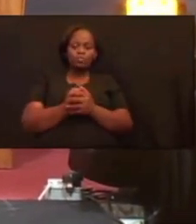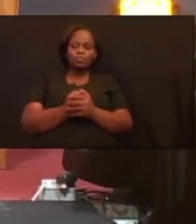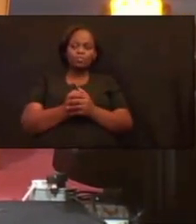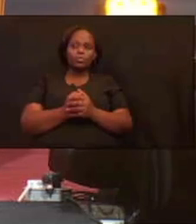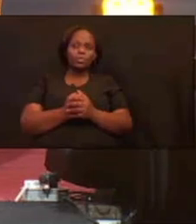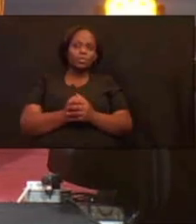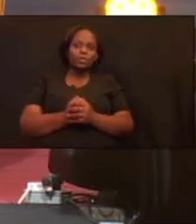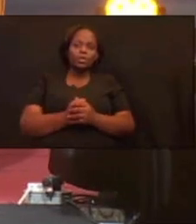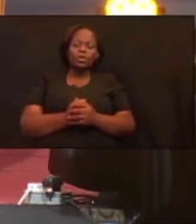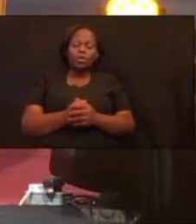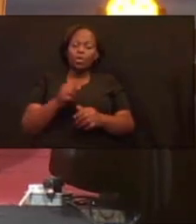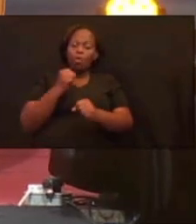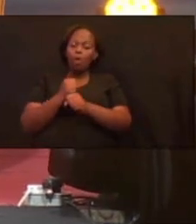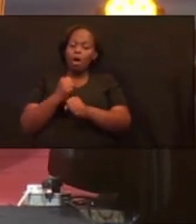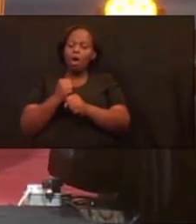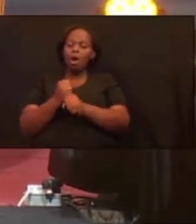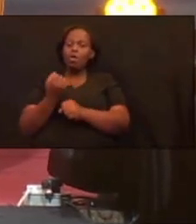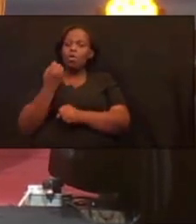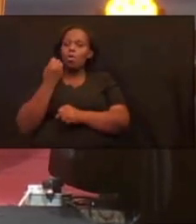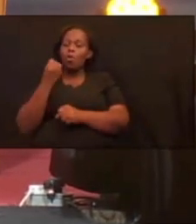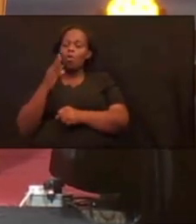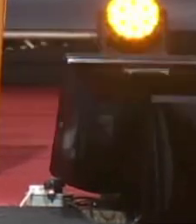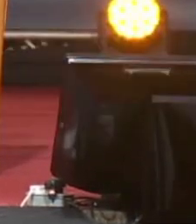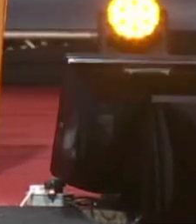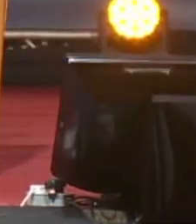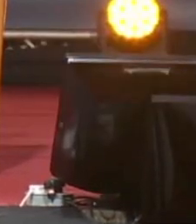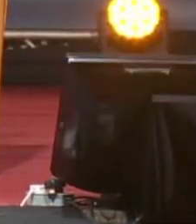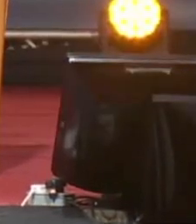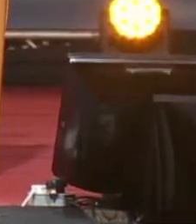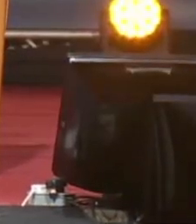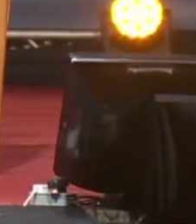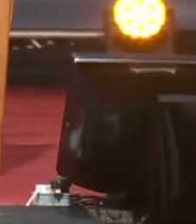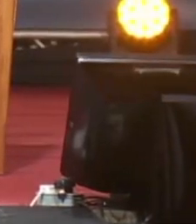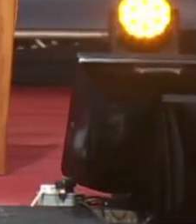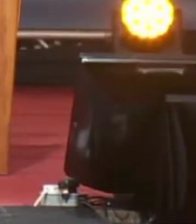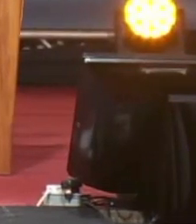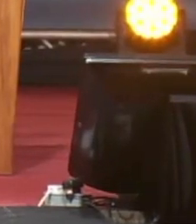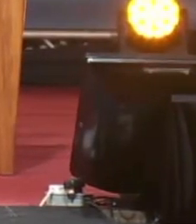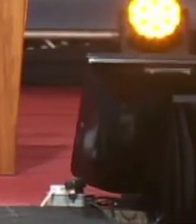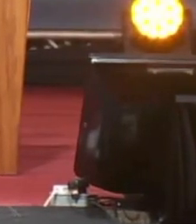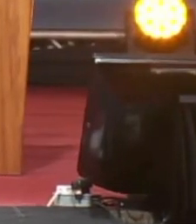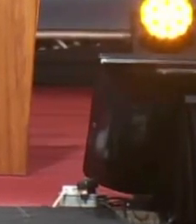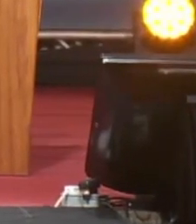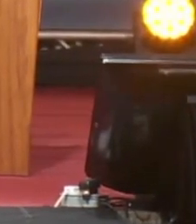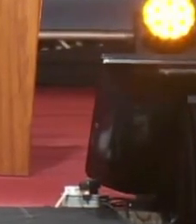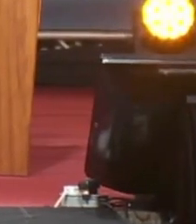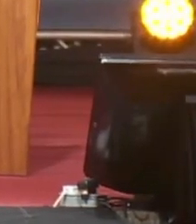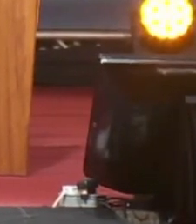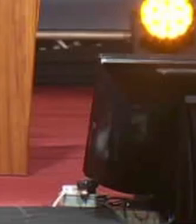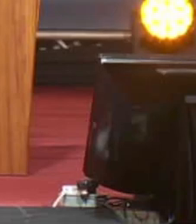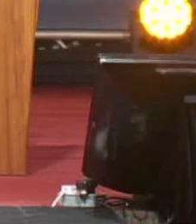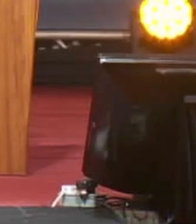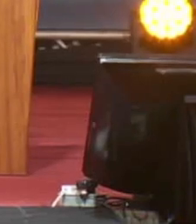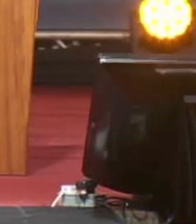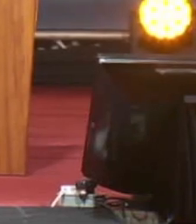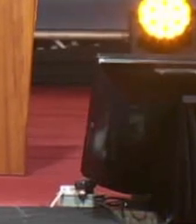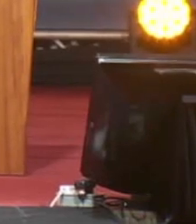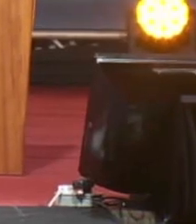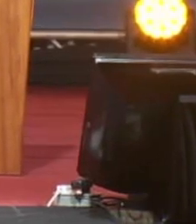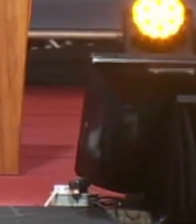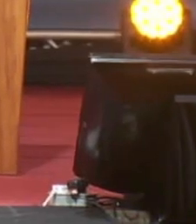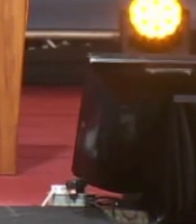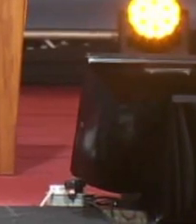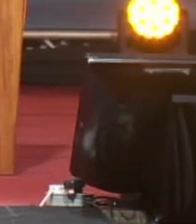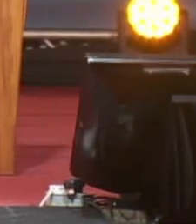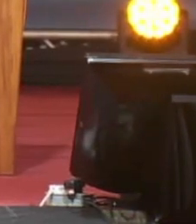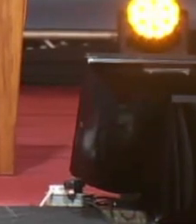is the assignment of the men and the women of God in partnership with the Word and the Spirit. Are we together? To work in synergy